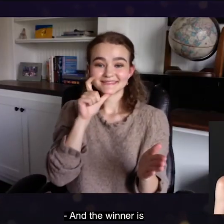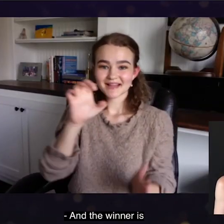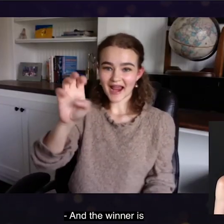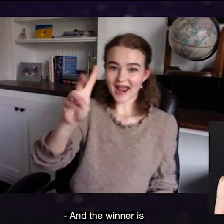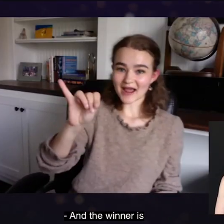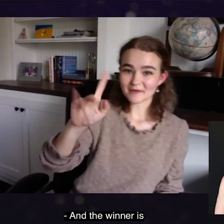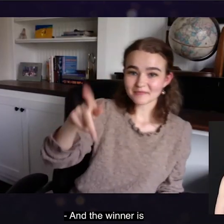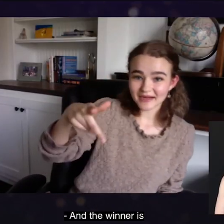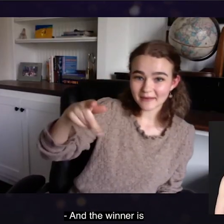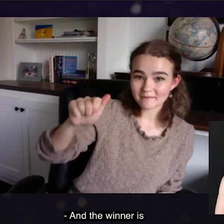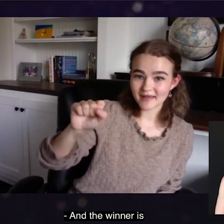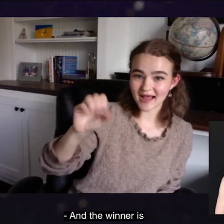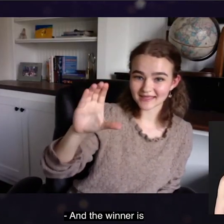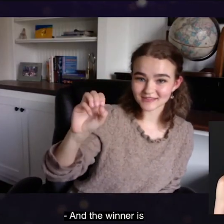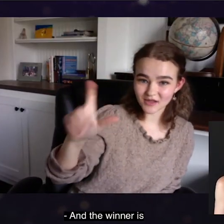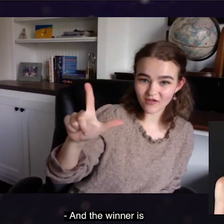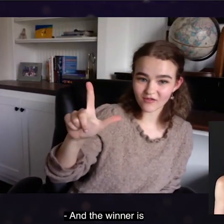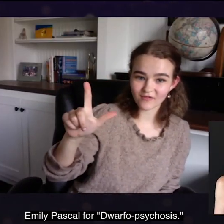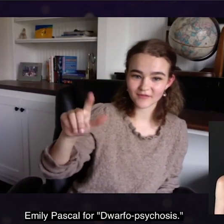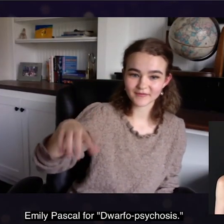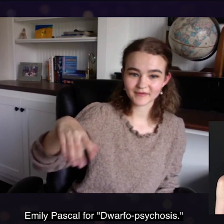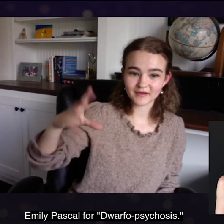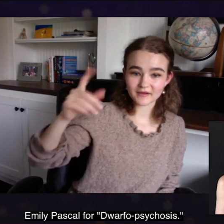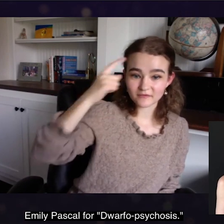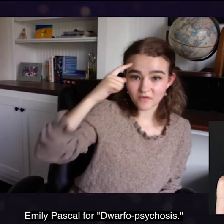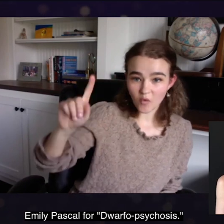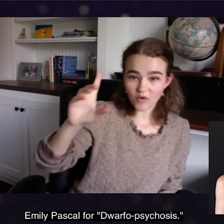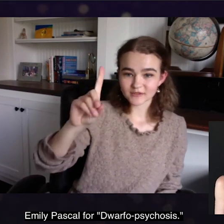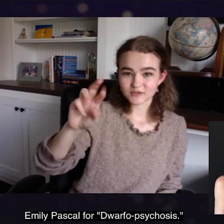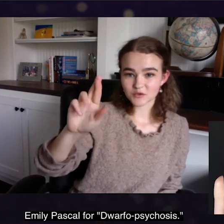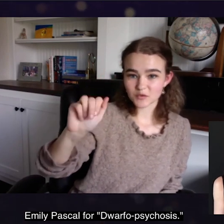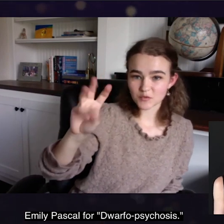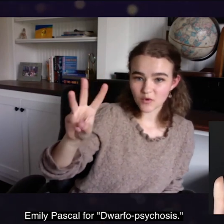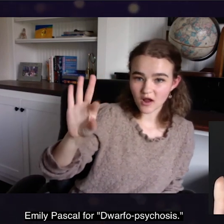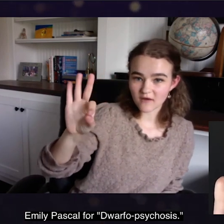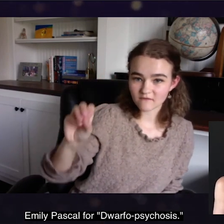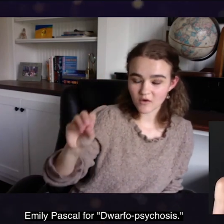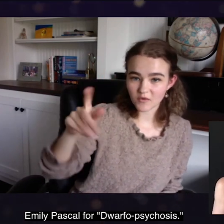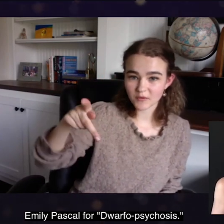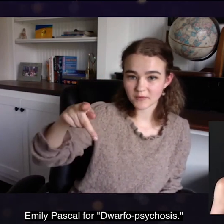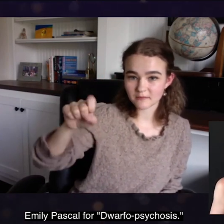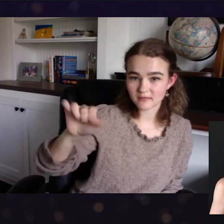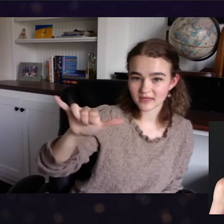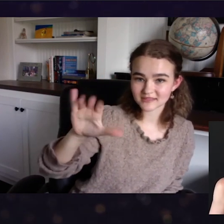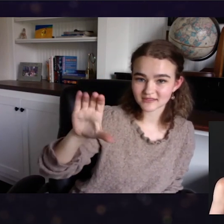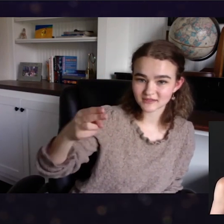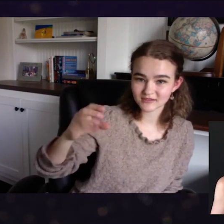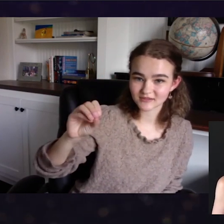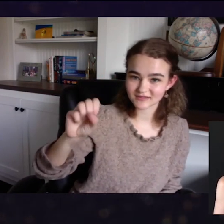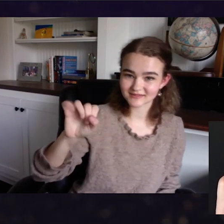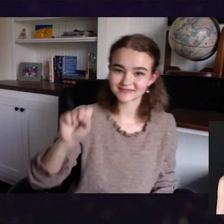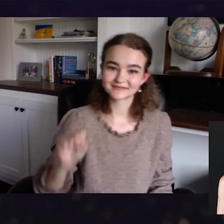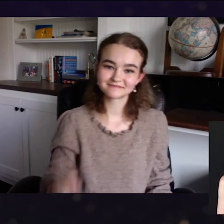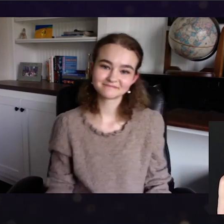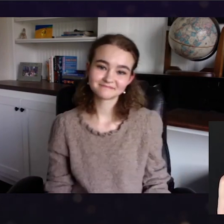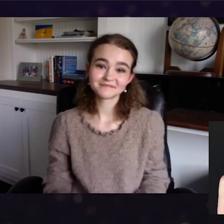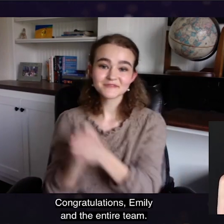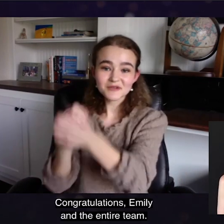And the winner is Emily Pascal for Dwarfopsychosis.